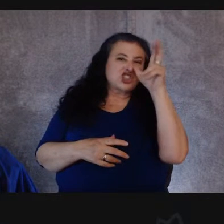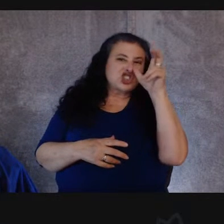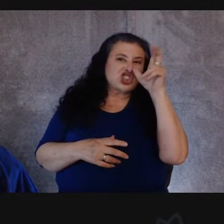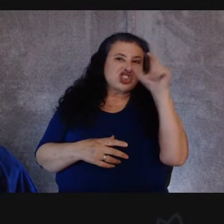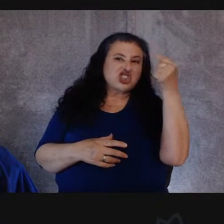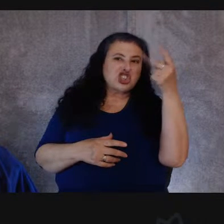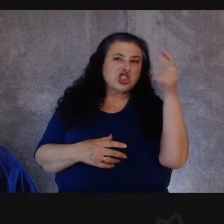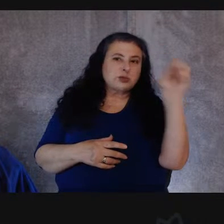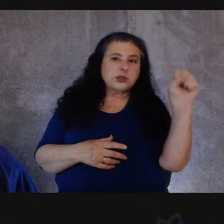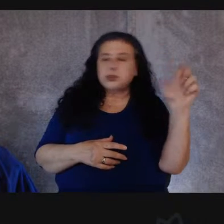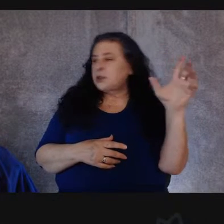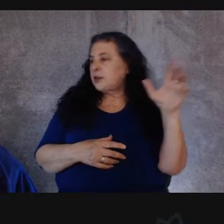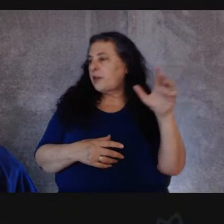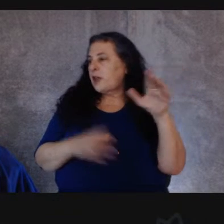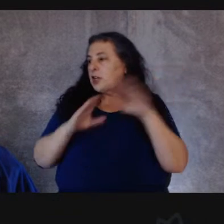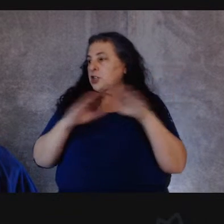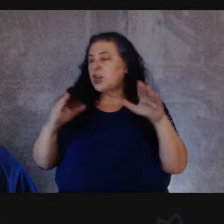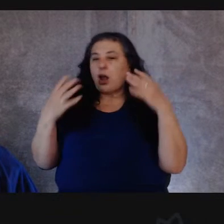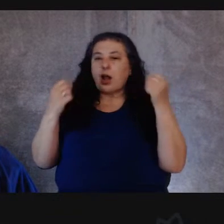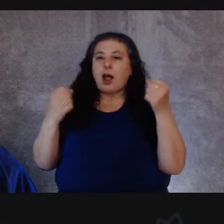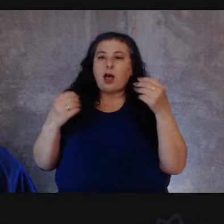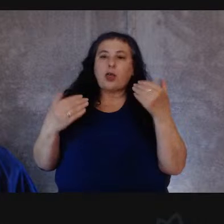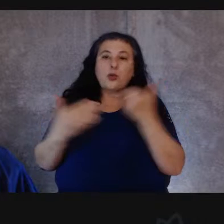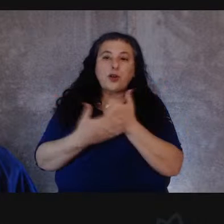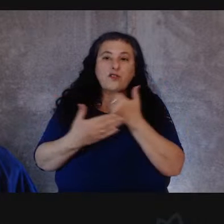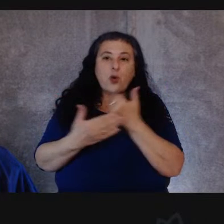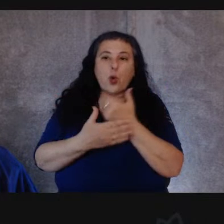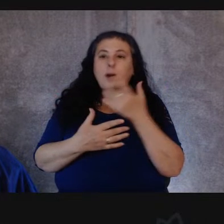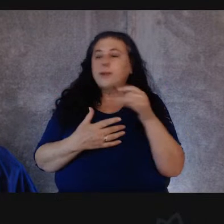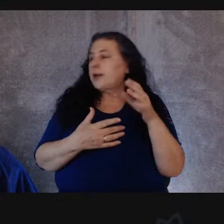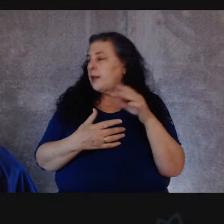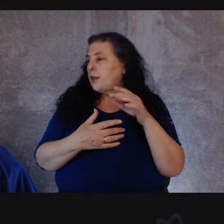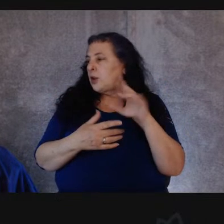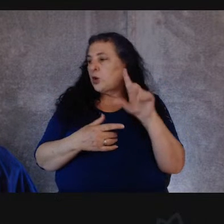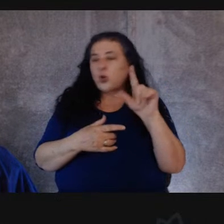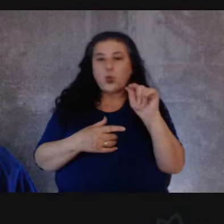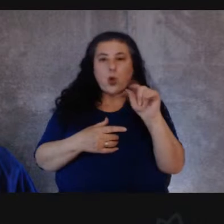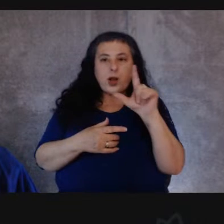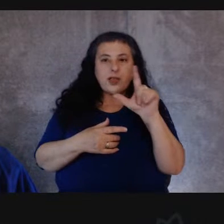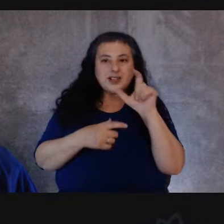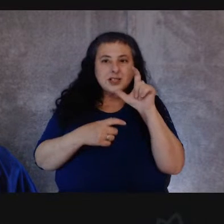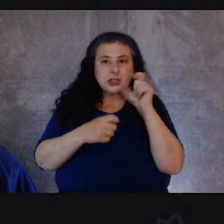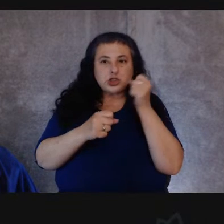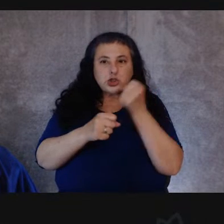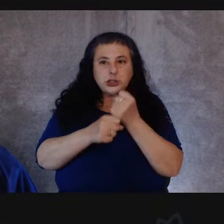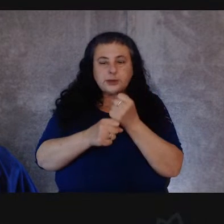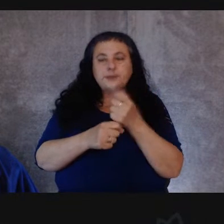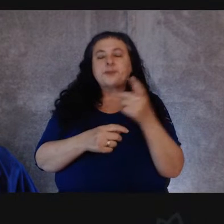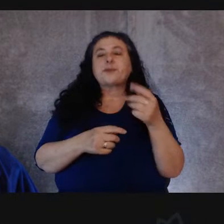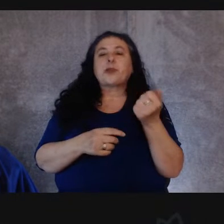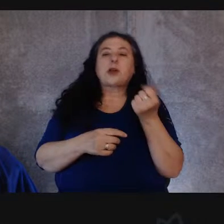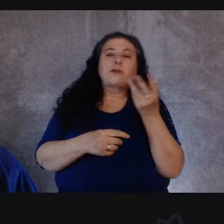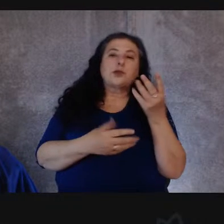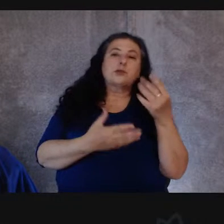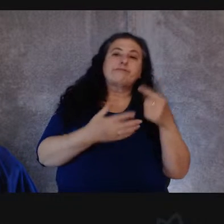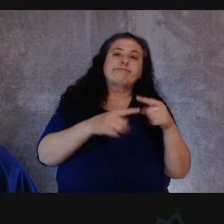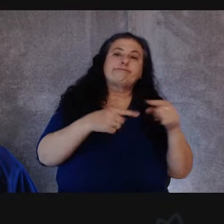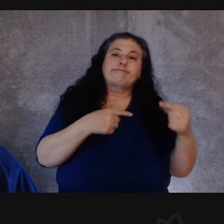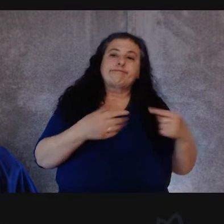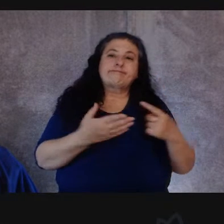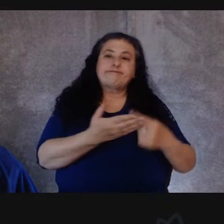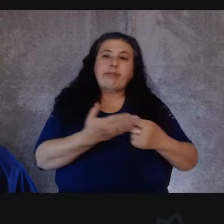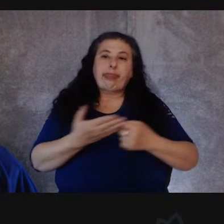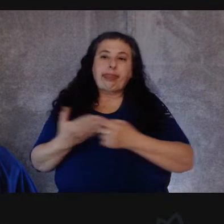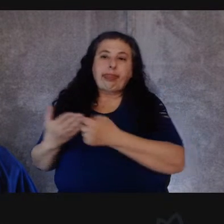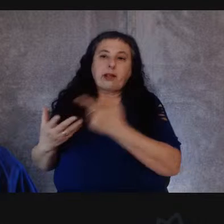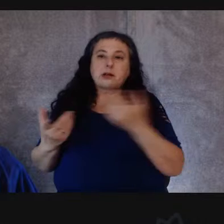Health Reform in the 20th Century. Before we get into that, I just wanted to go over a few items, let you know about some things coming up at